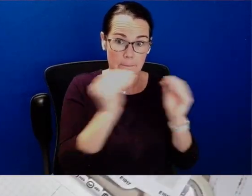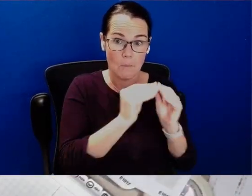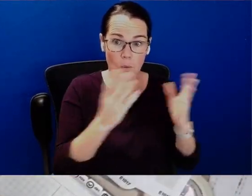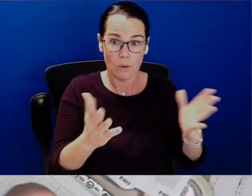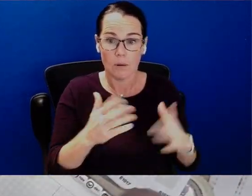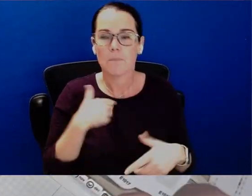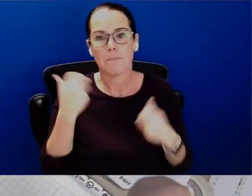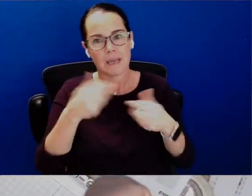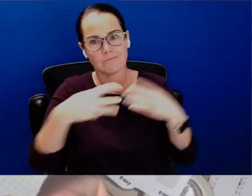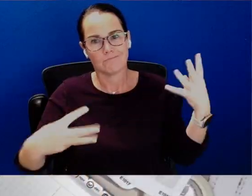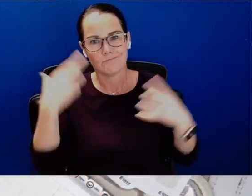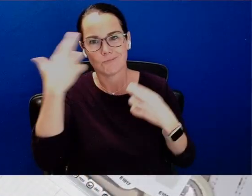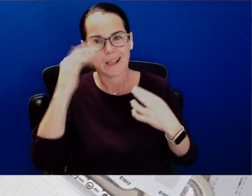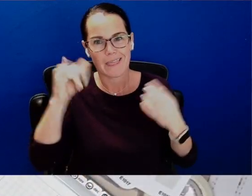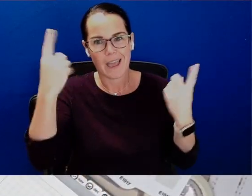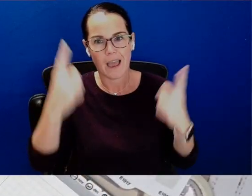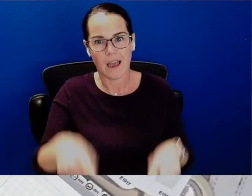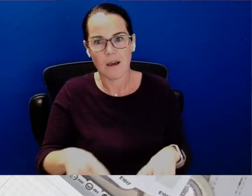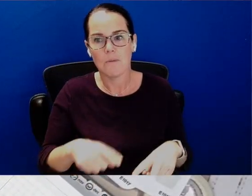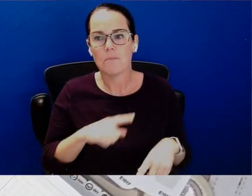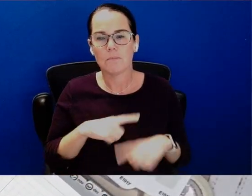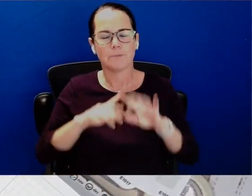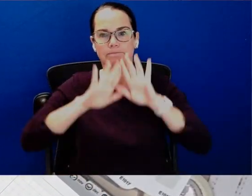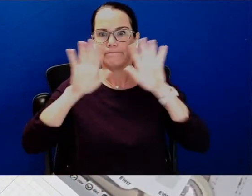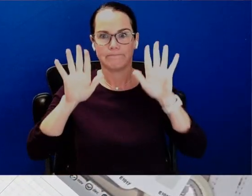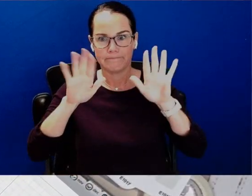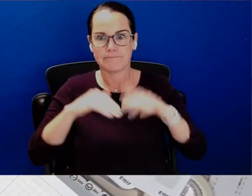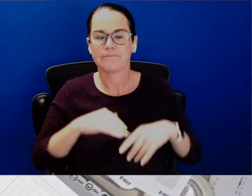happened, but yeah.